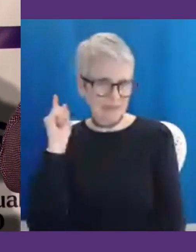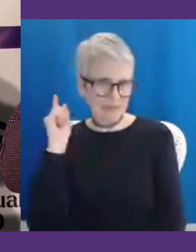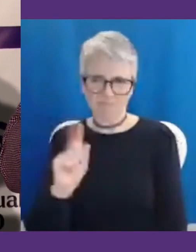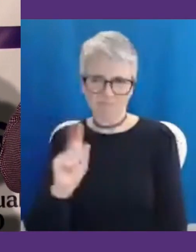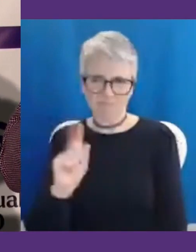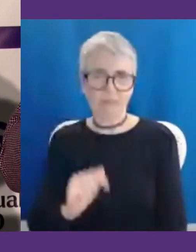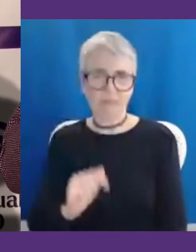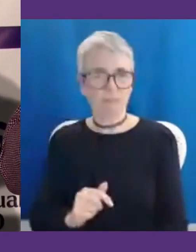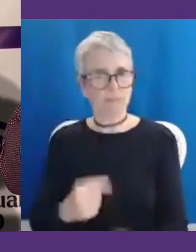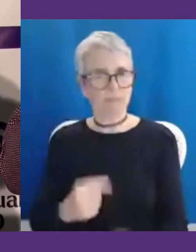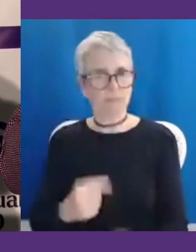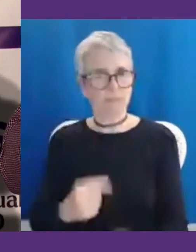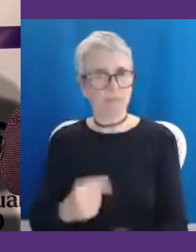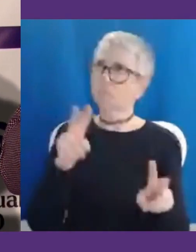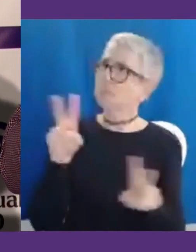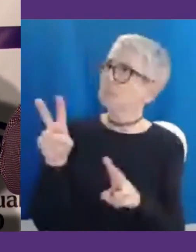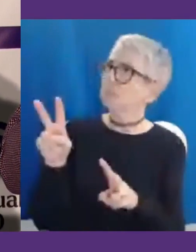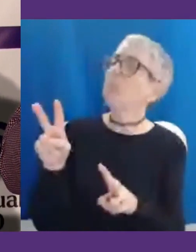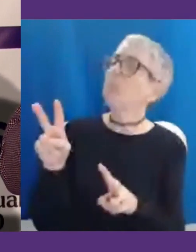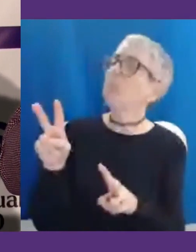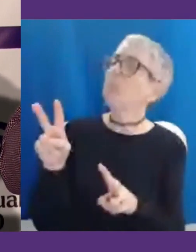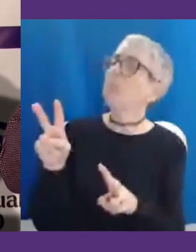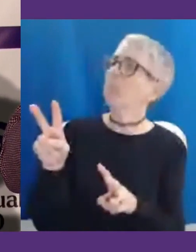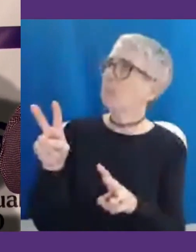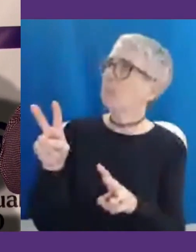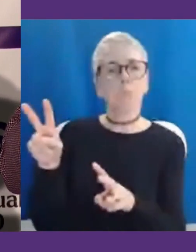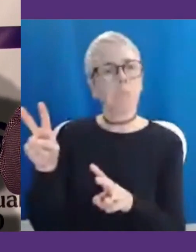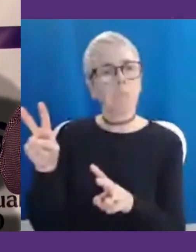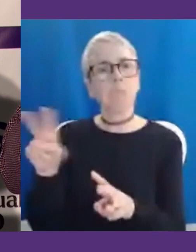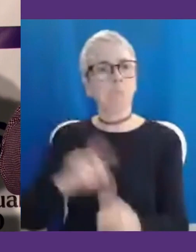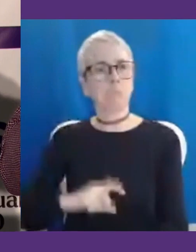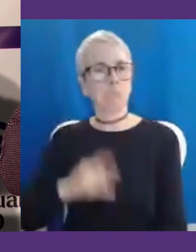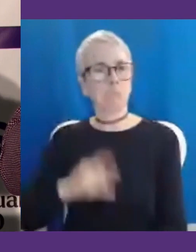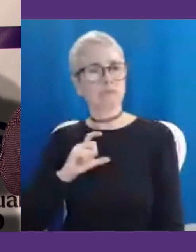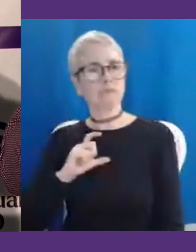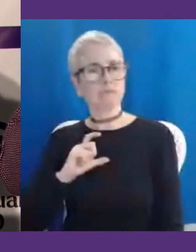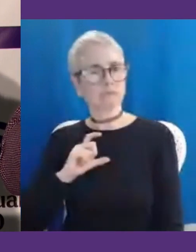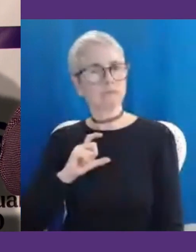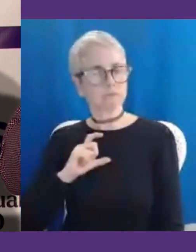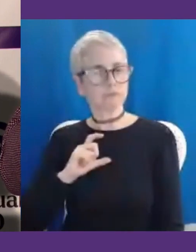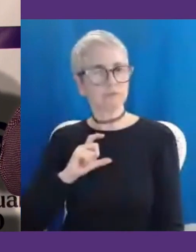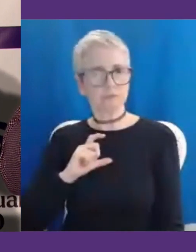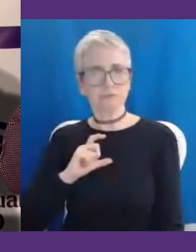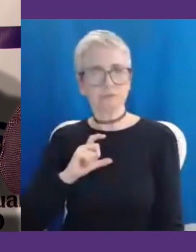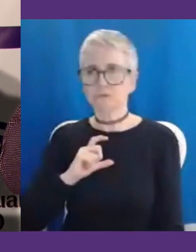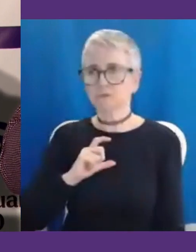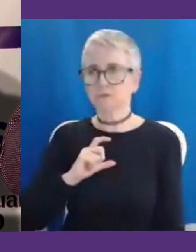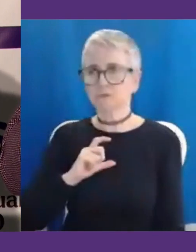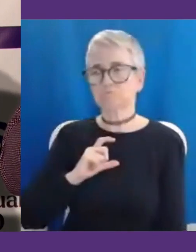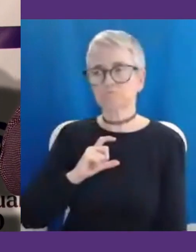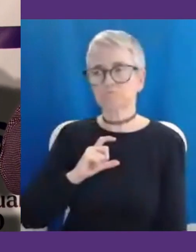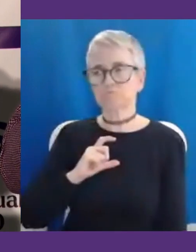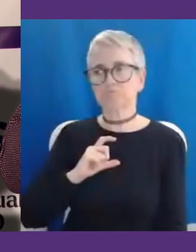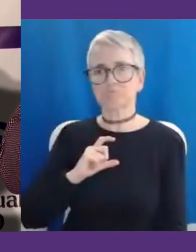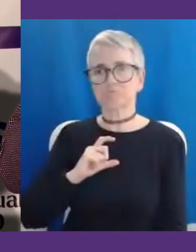that, you know, in the last few years, we obviously, oh God, I'm going to be the first one that says the P word, aren't I? Pandemic.